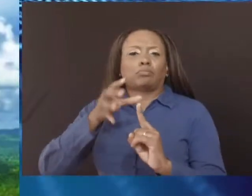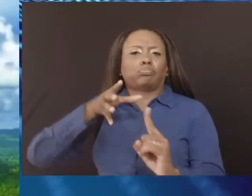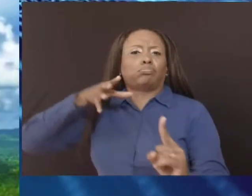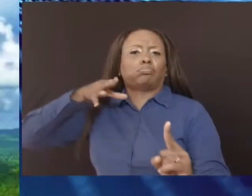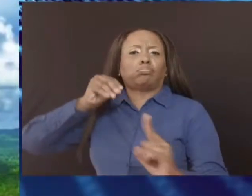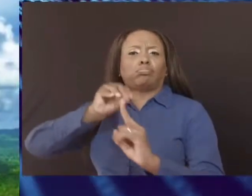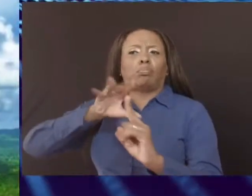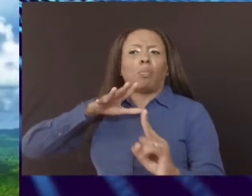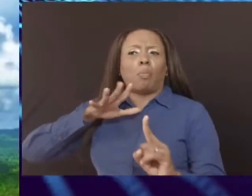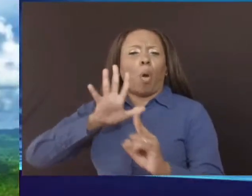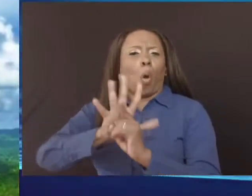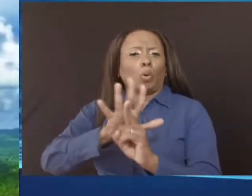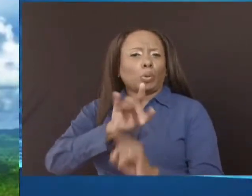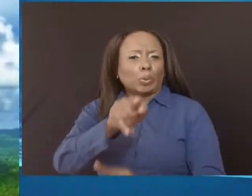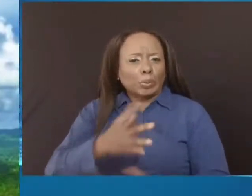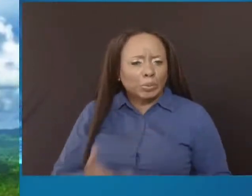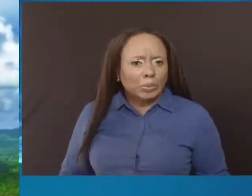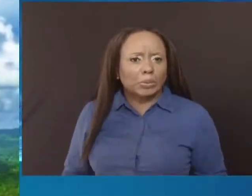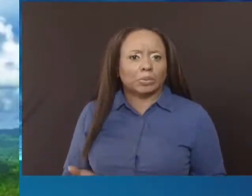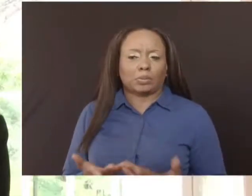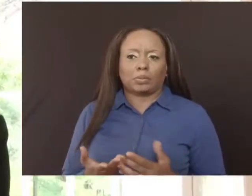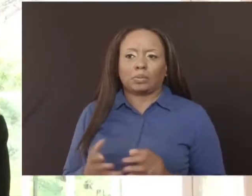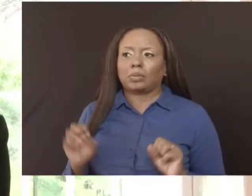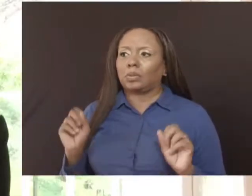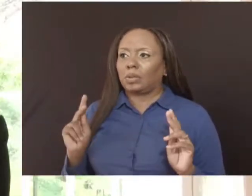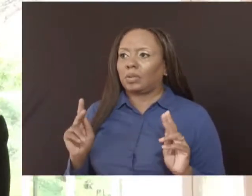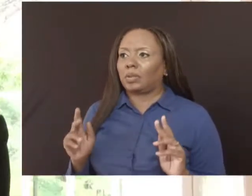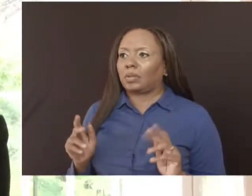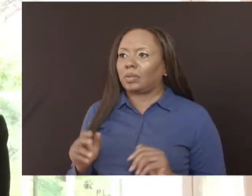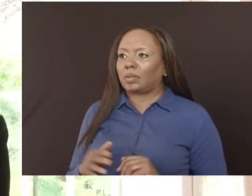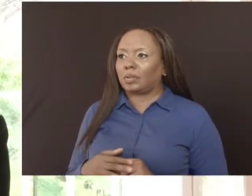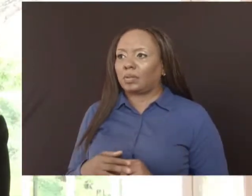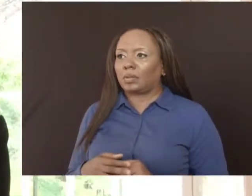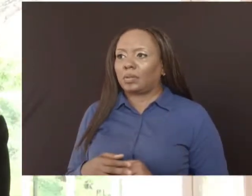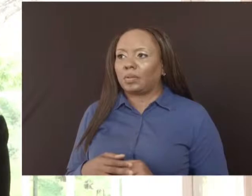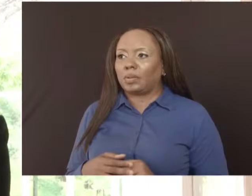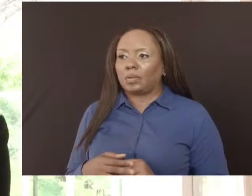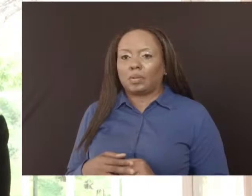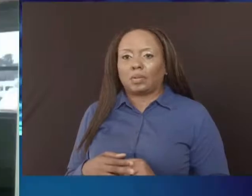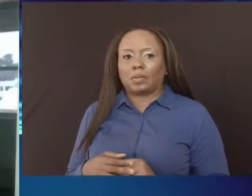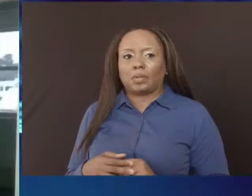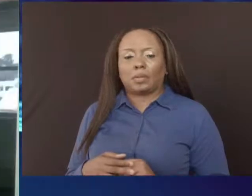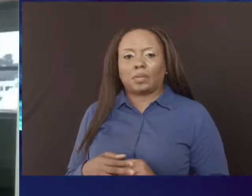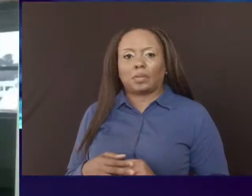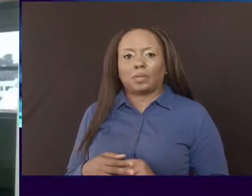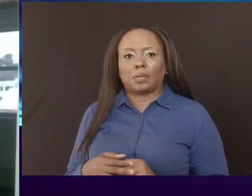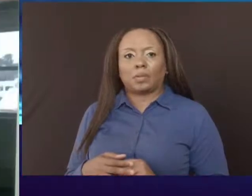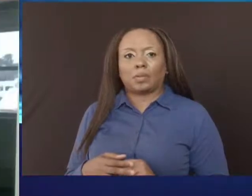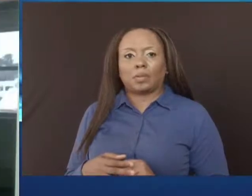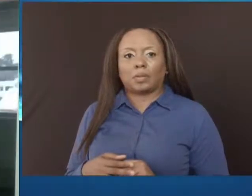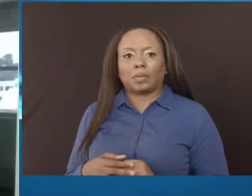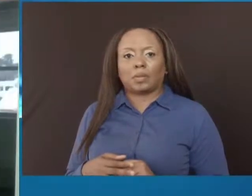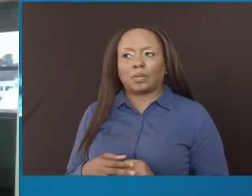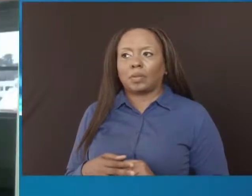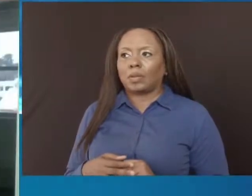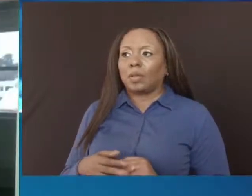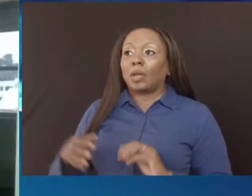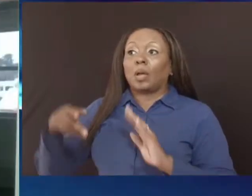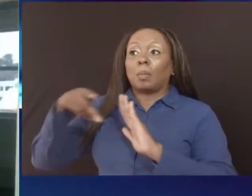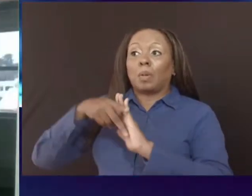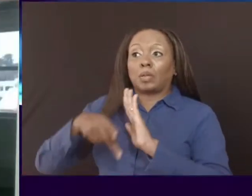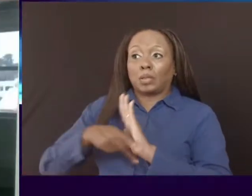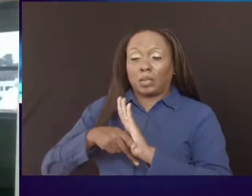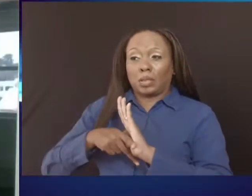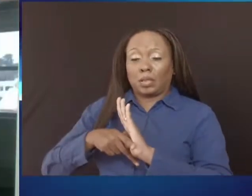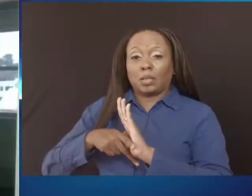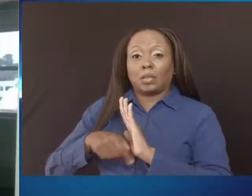we do not want to expose family members. Thank you. So as a matter of policy, finally, is there a period by which you recommend